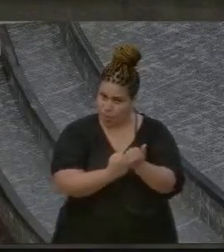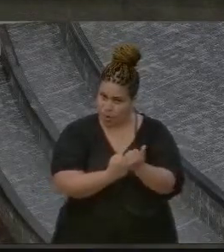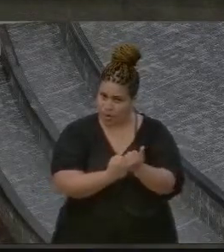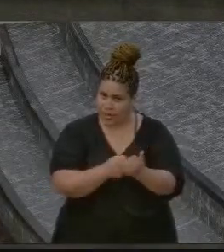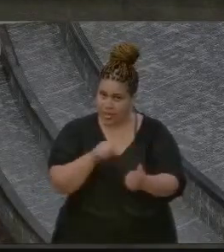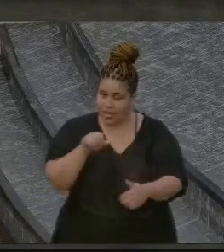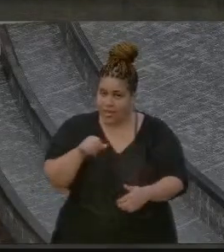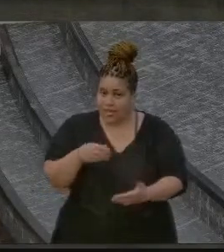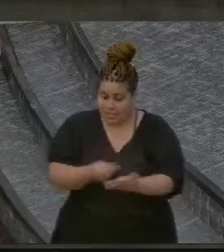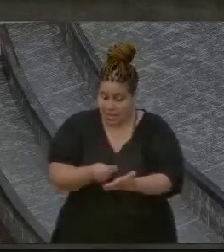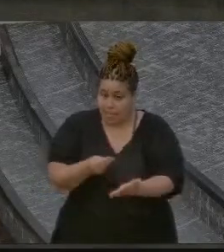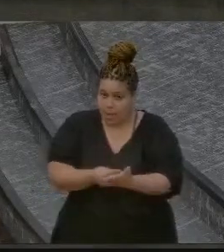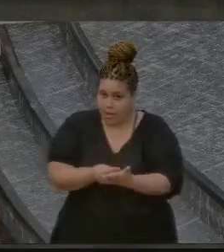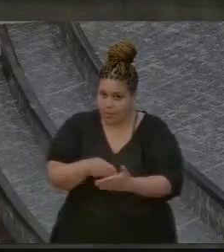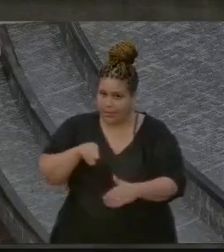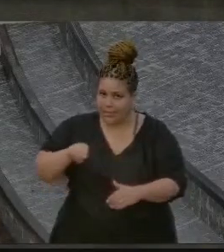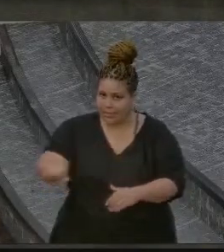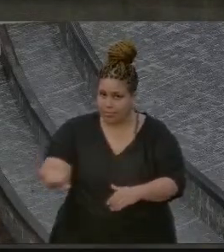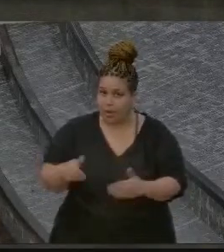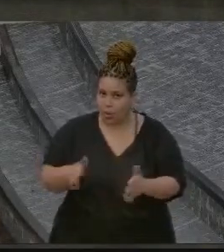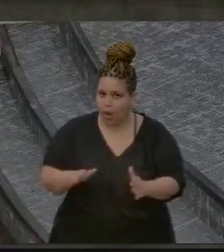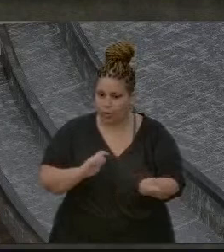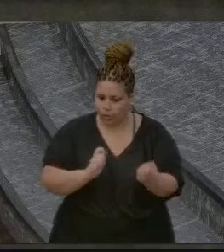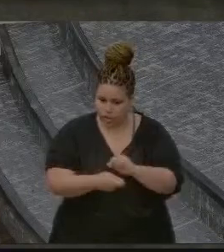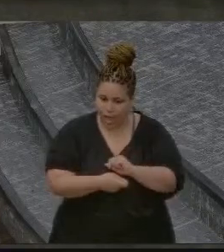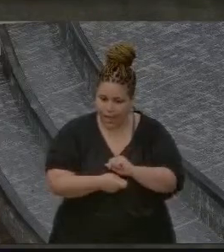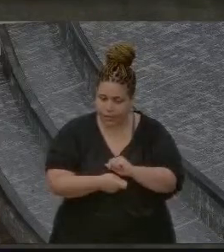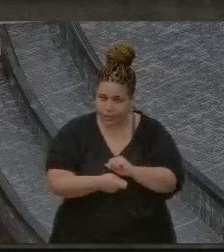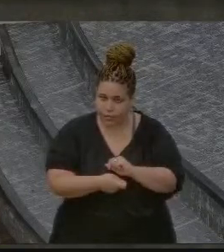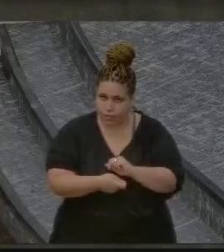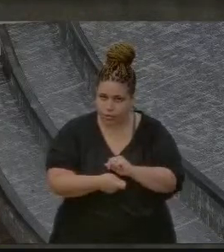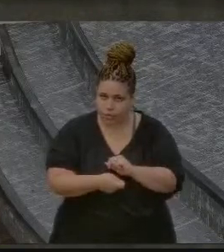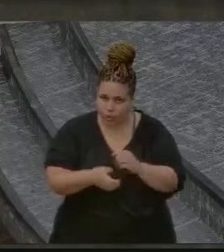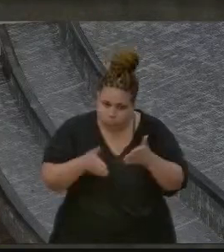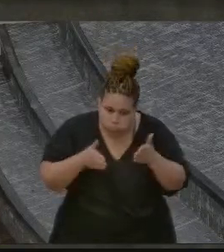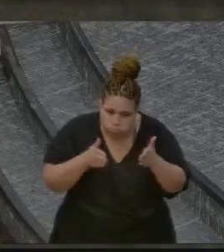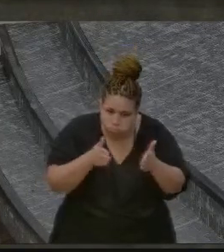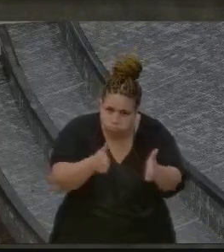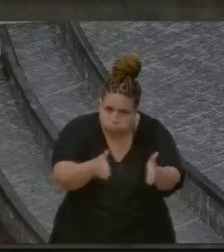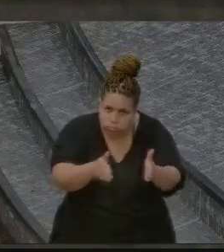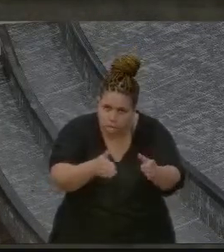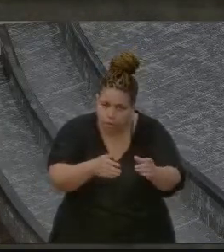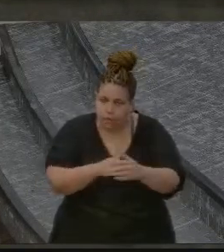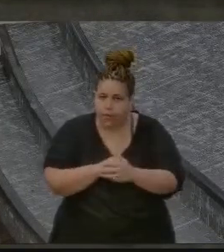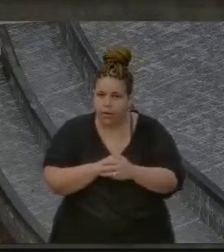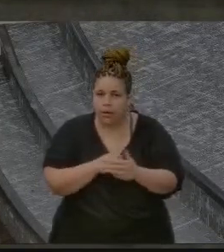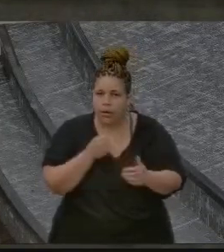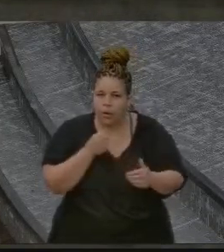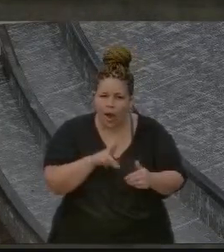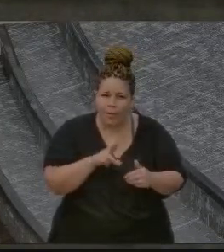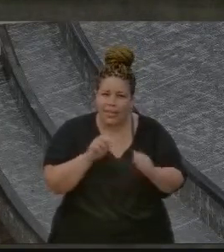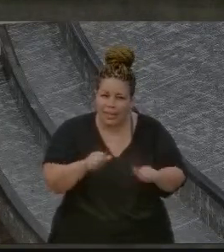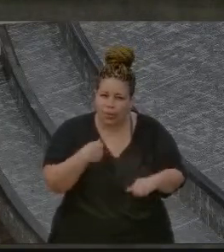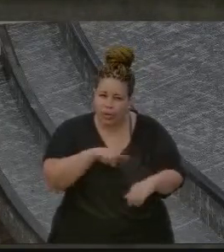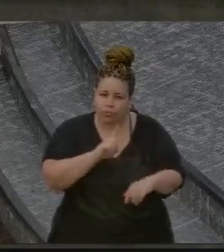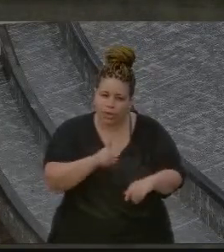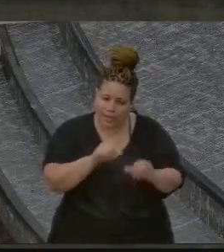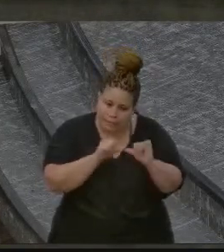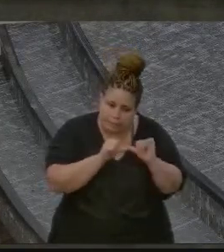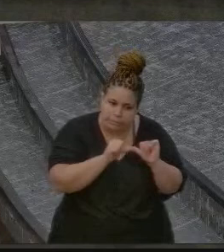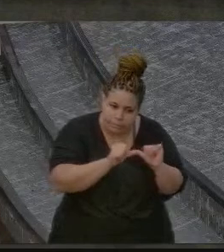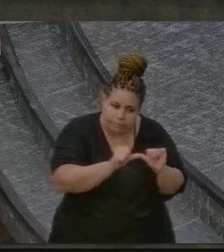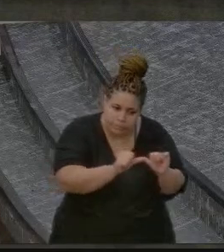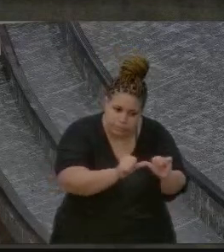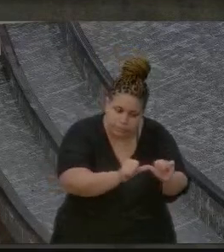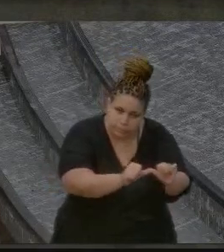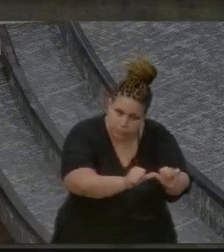in a way that's actually going to change this trajectory, or is it self-sustaining? The more we do it, the more people we need to